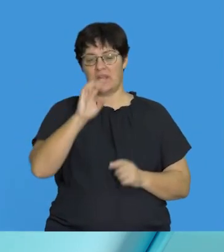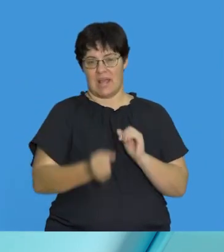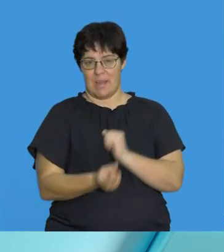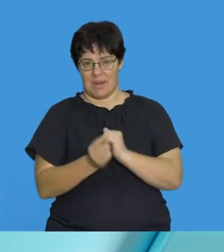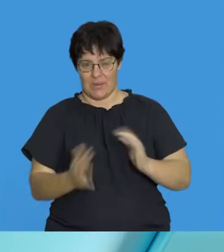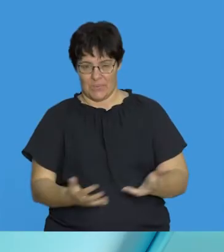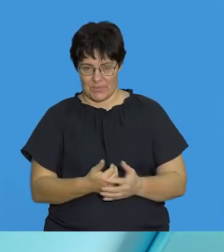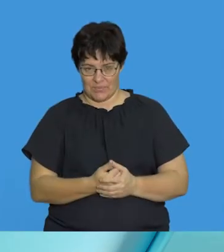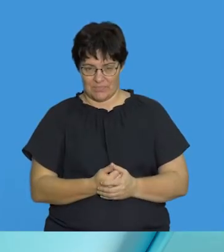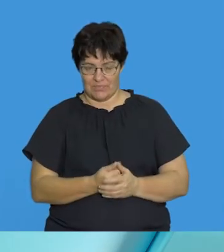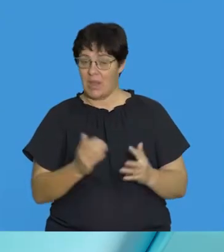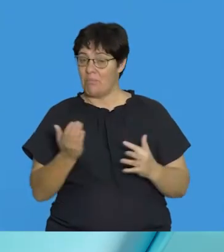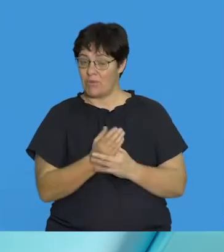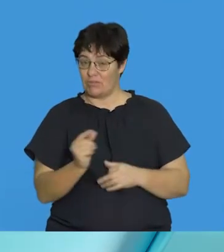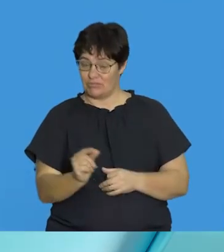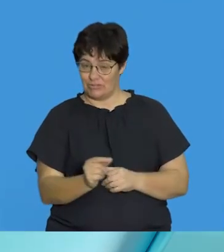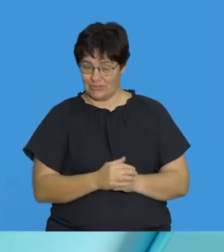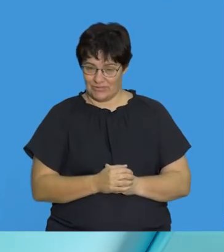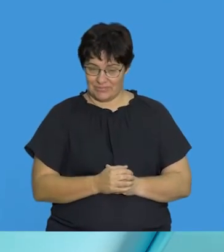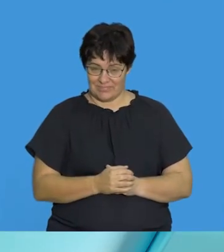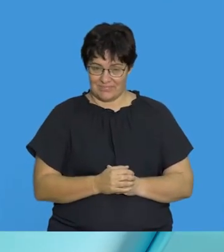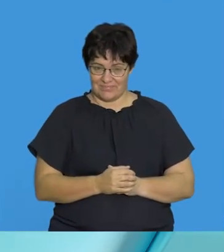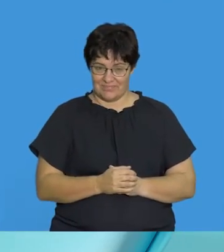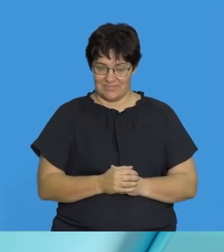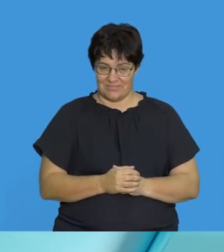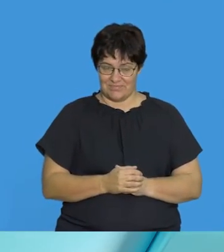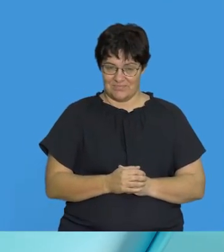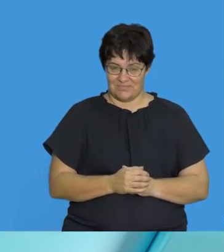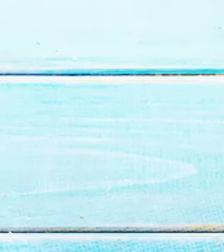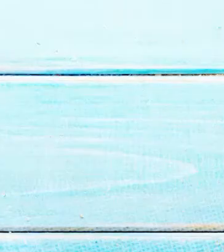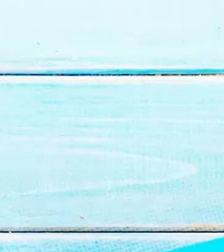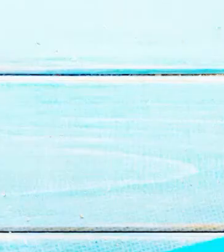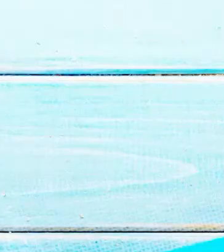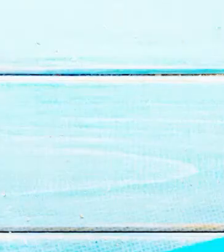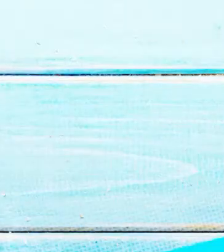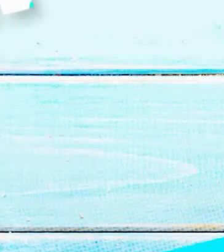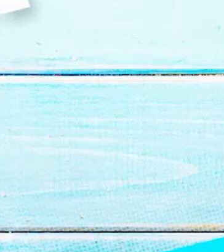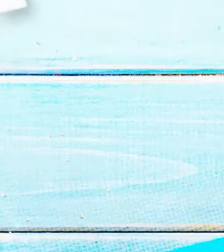how genetic coding takes place. Short break, and see you soon.